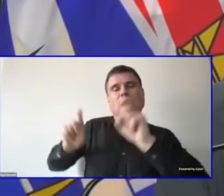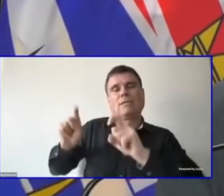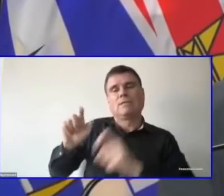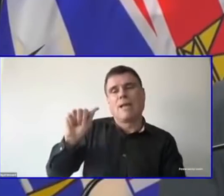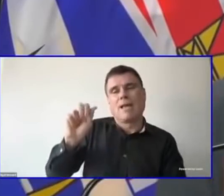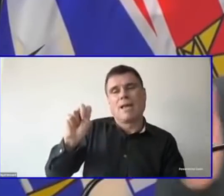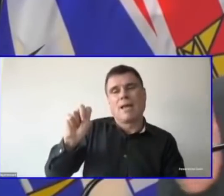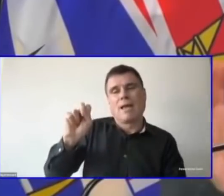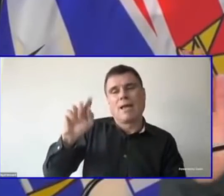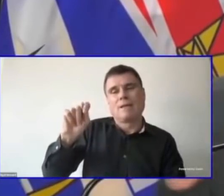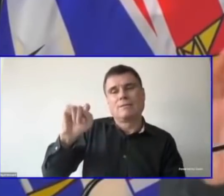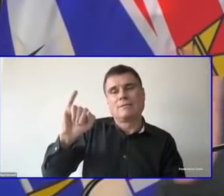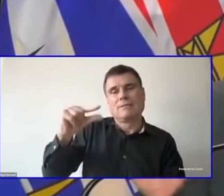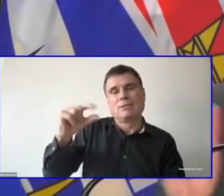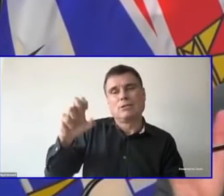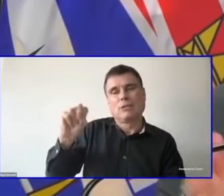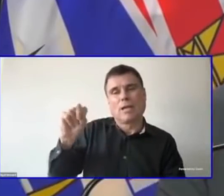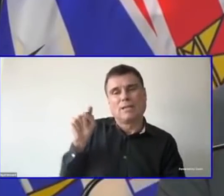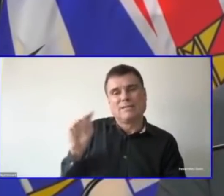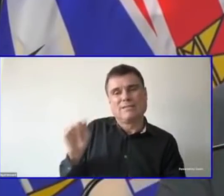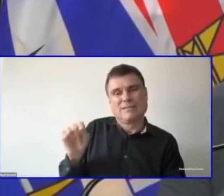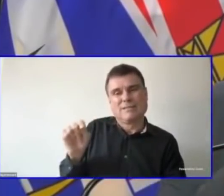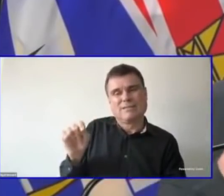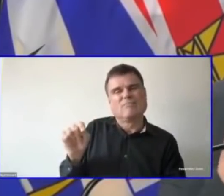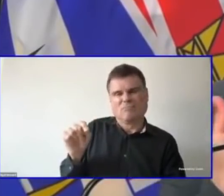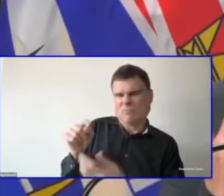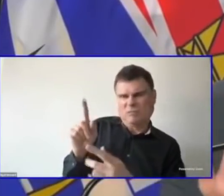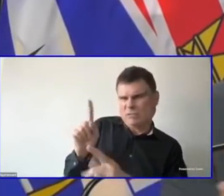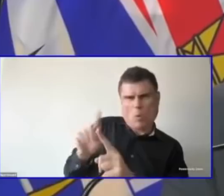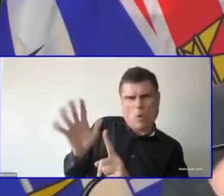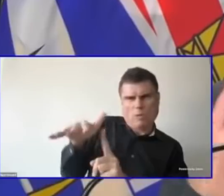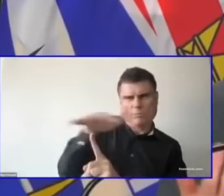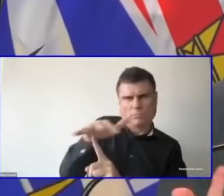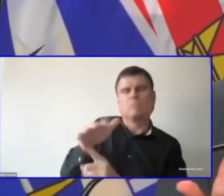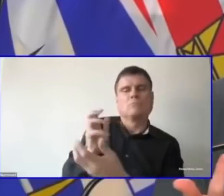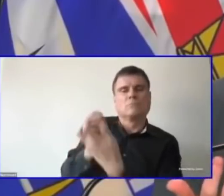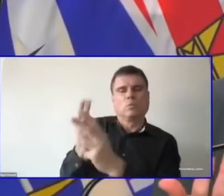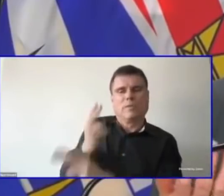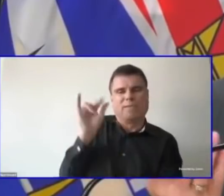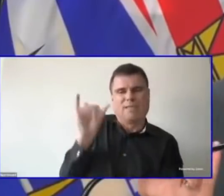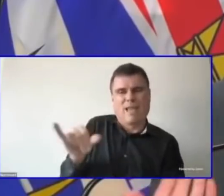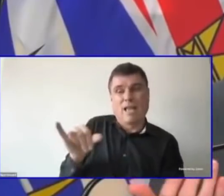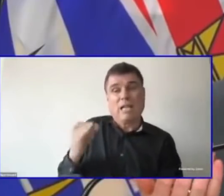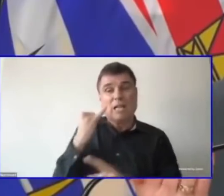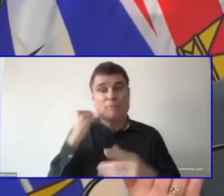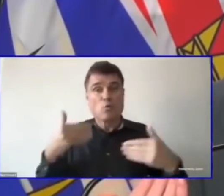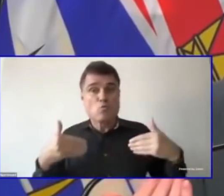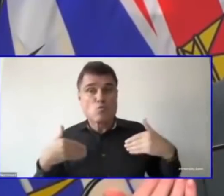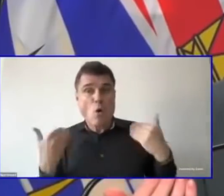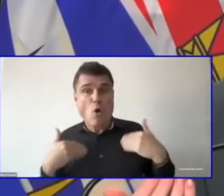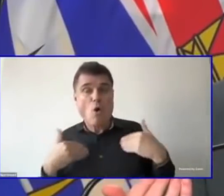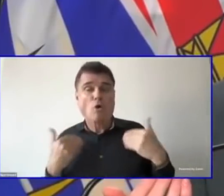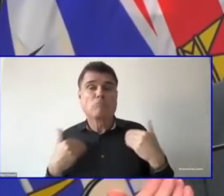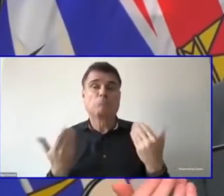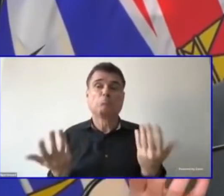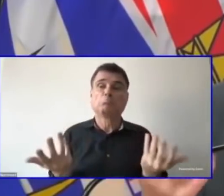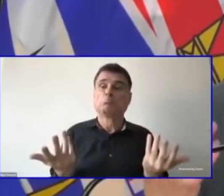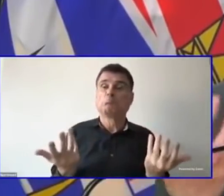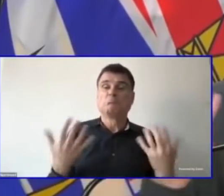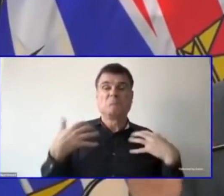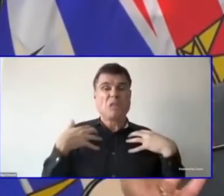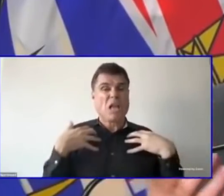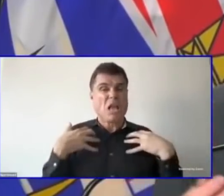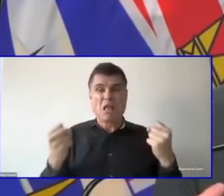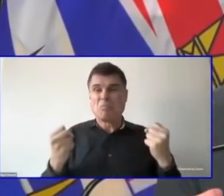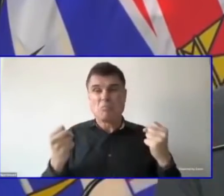PCR testing will, depending on the situation, people will be triaged, and if you are younger and don't have underlying risk factors,